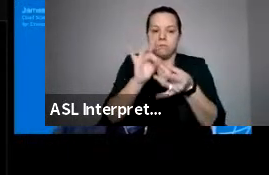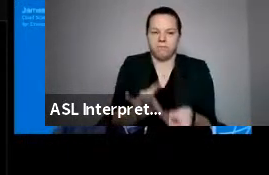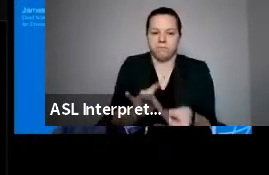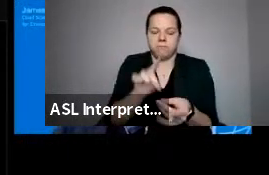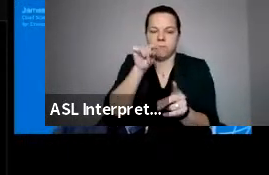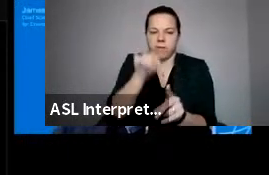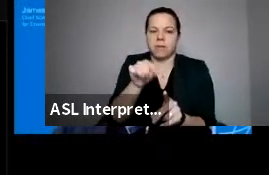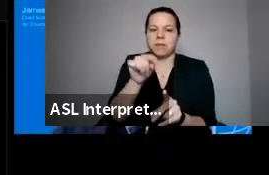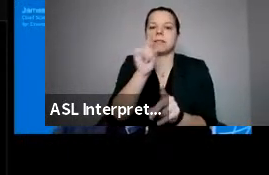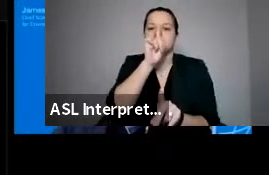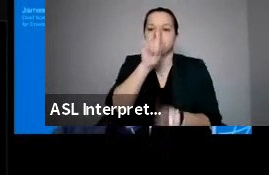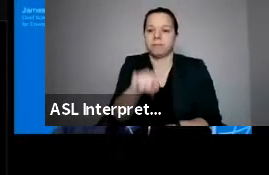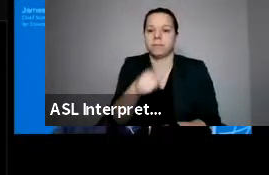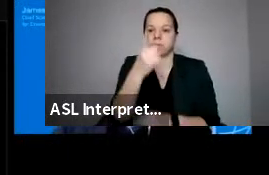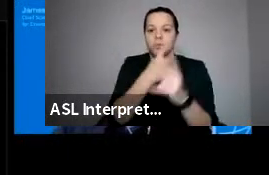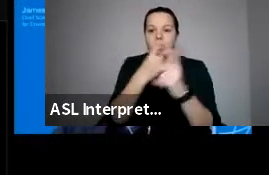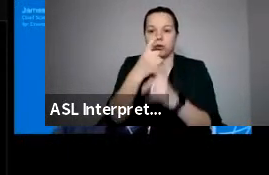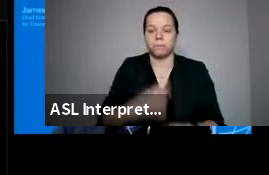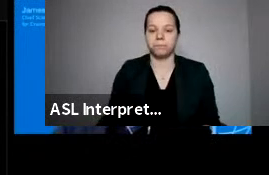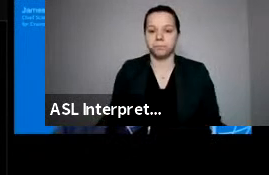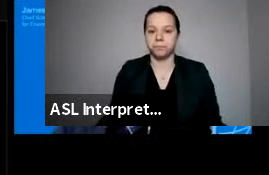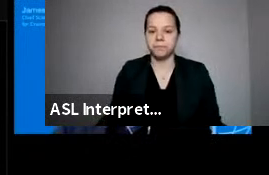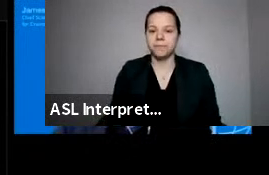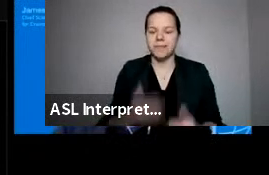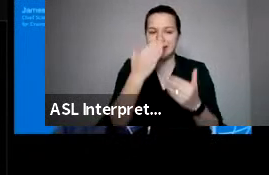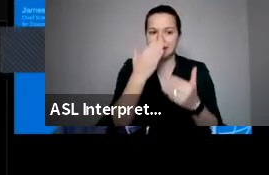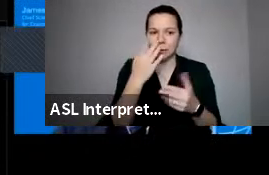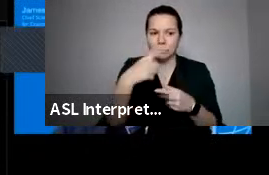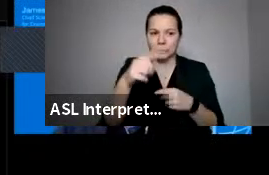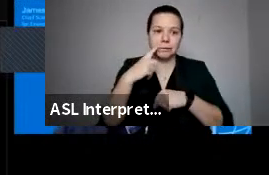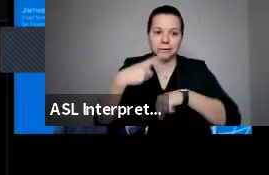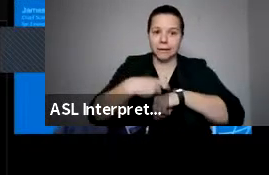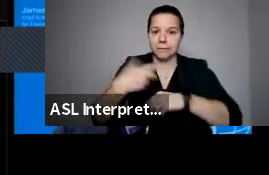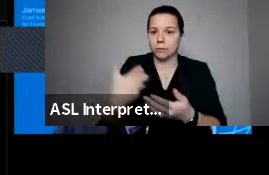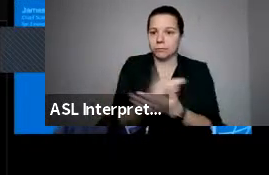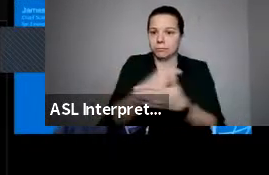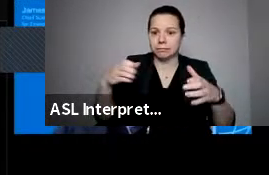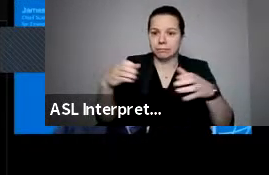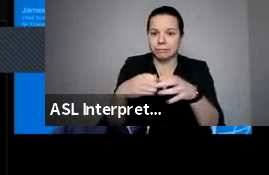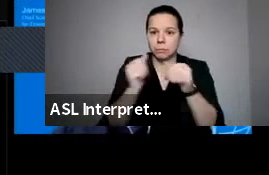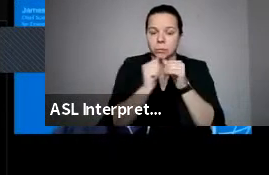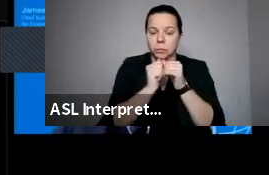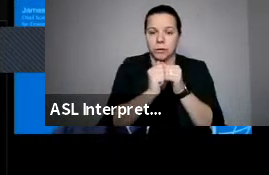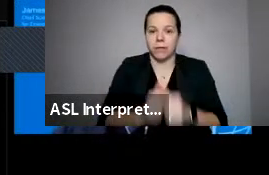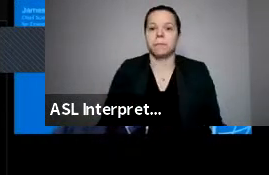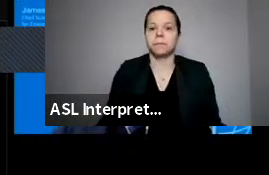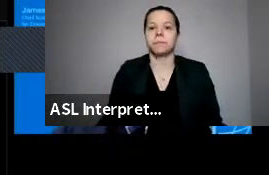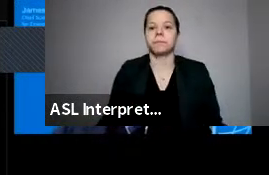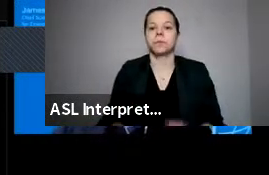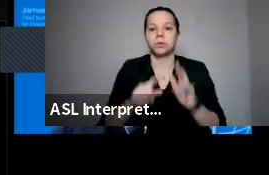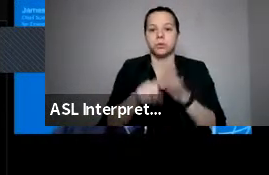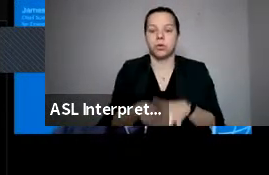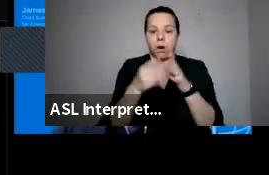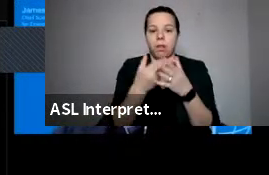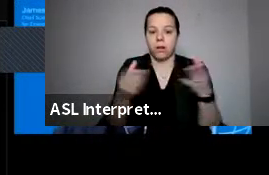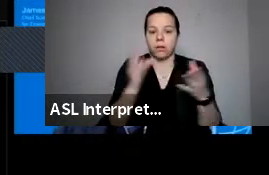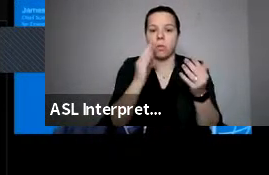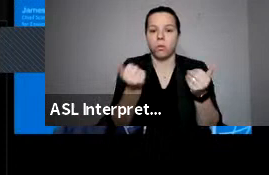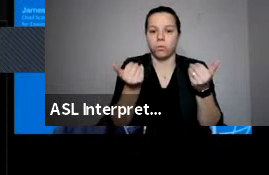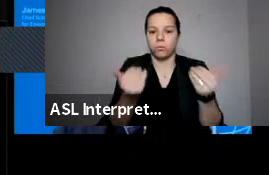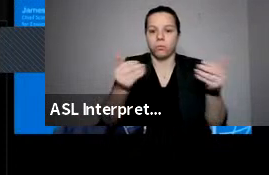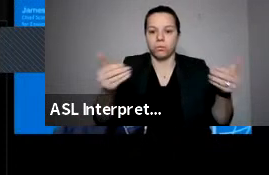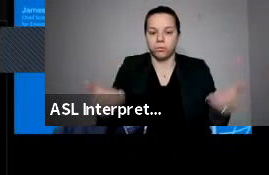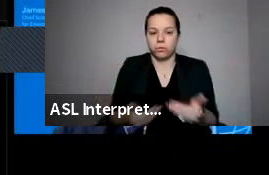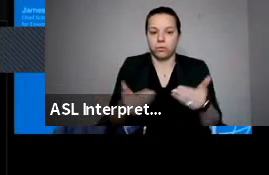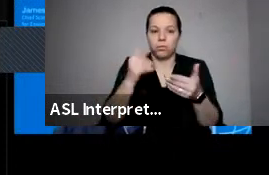questions. And we're very grateful that you're taking your time to be with us to learn more. To start things off, let me introduce you to